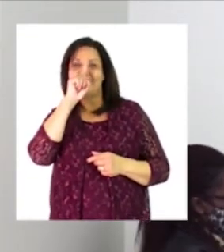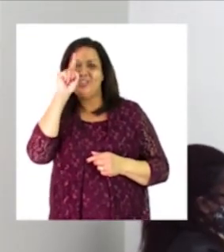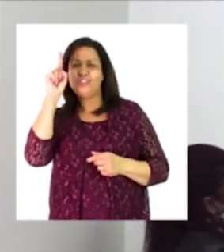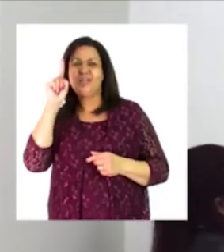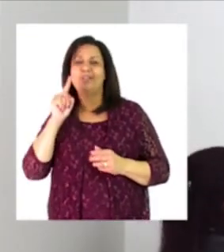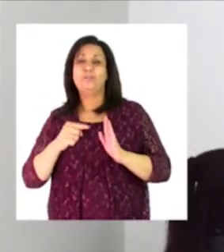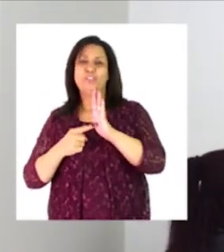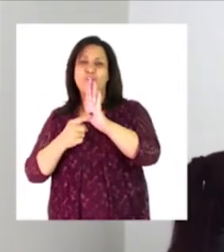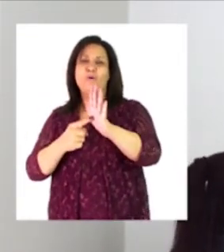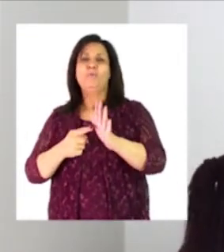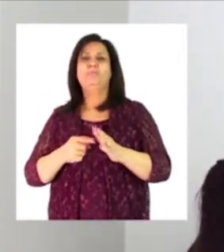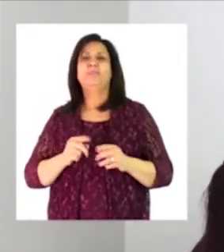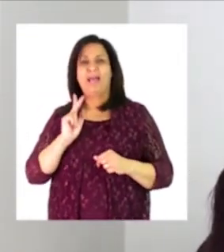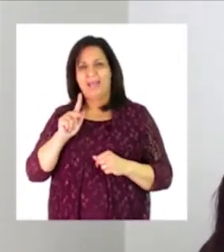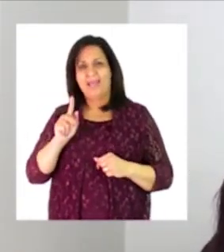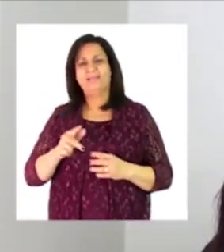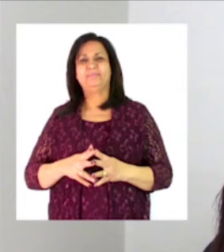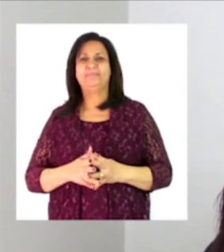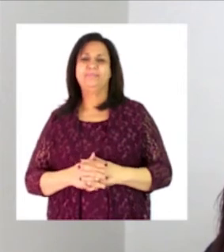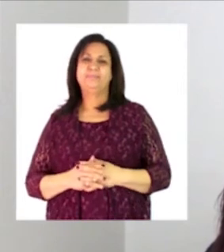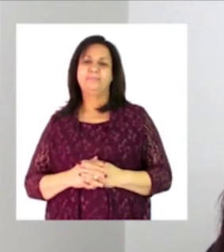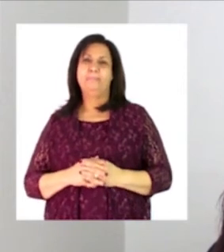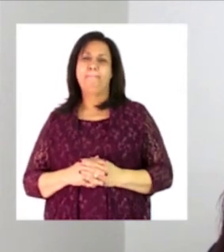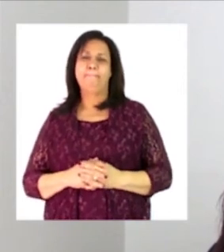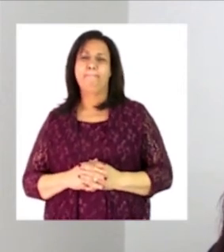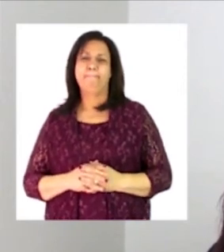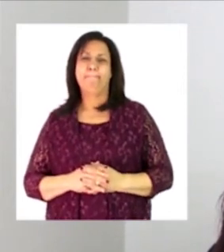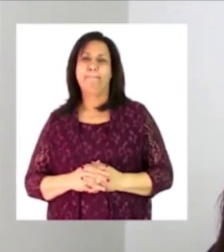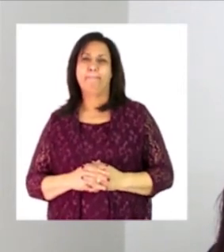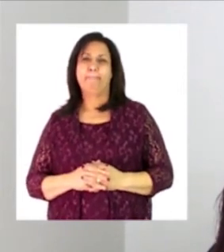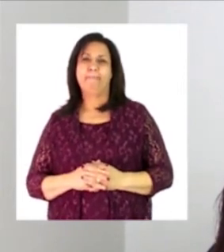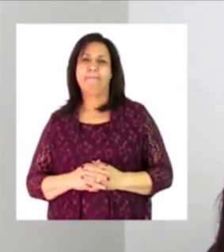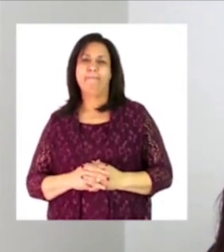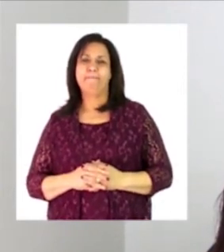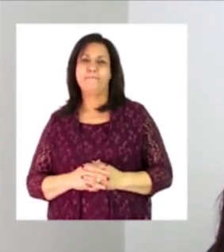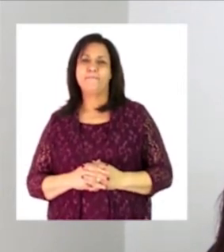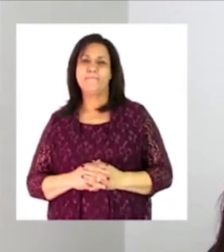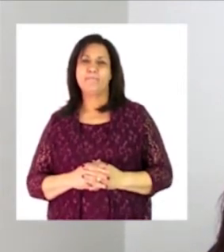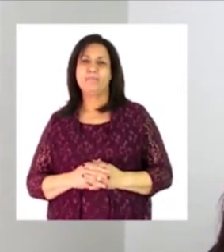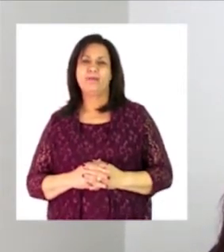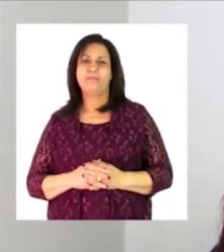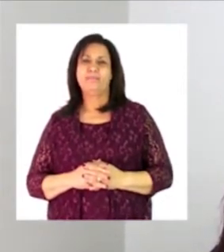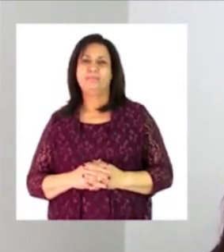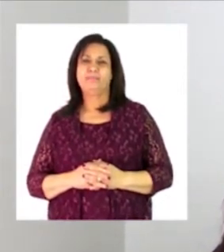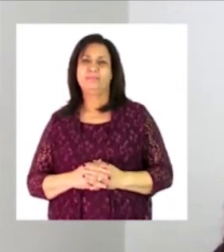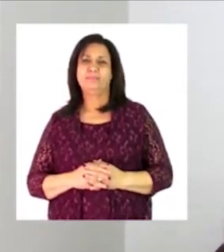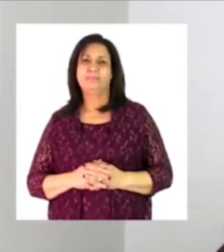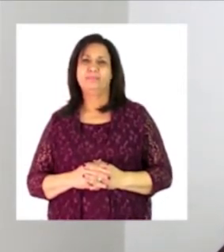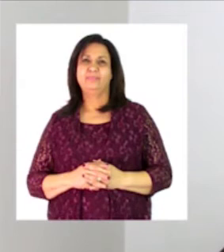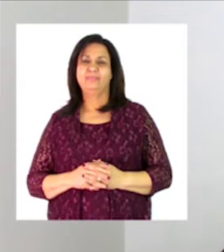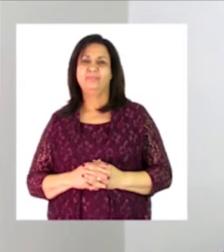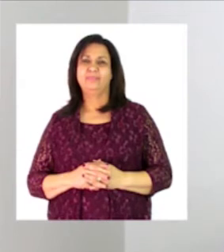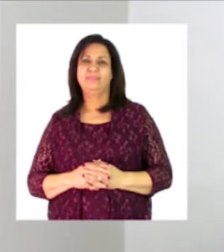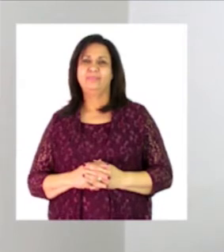tummy. We do that once more. We start from the top, we go down